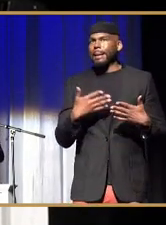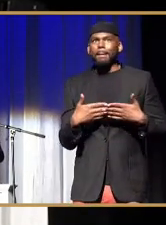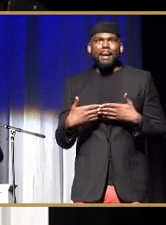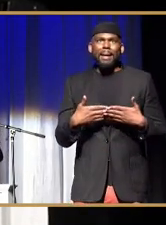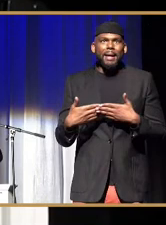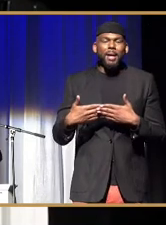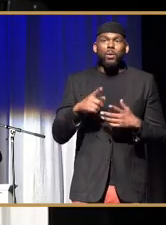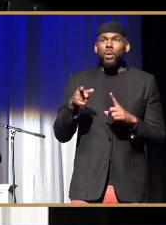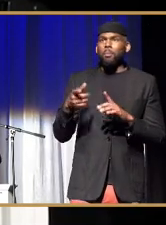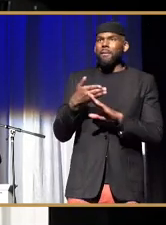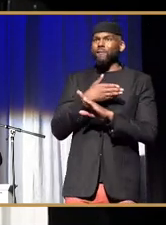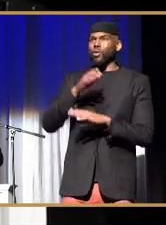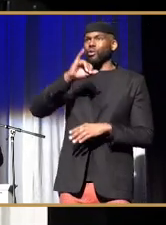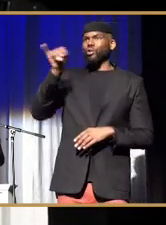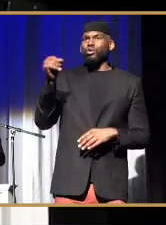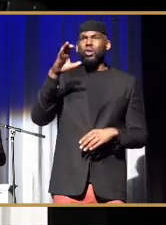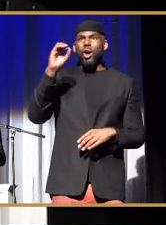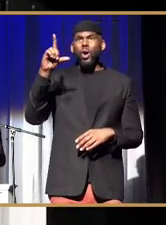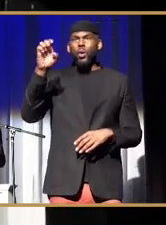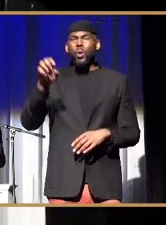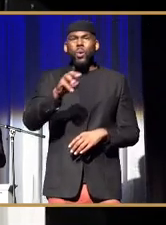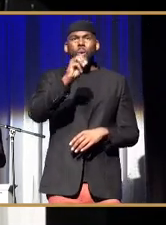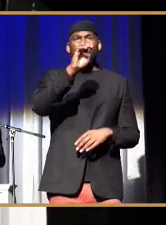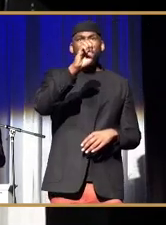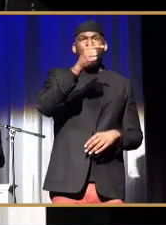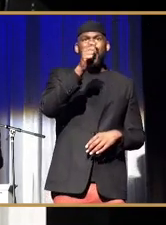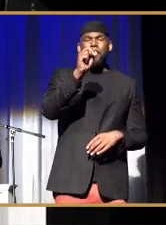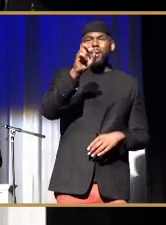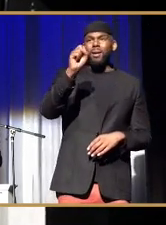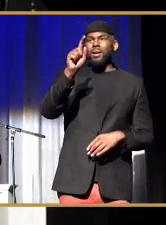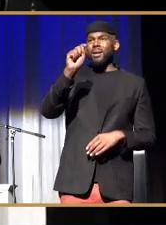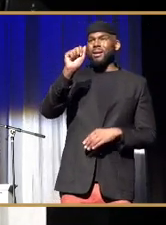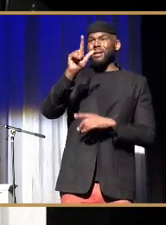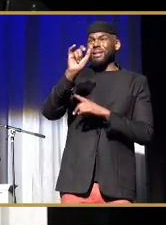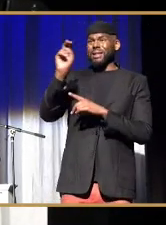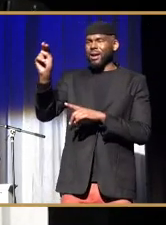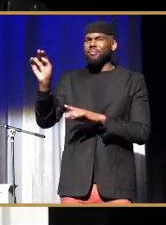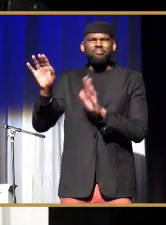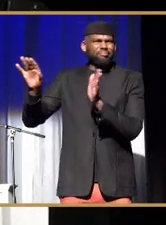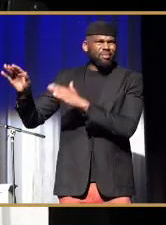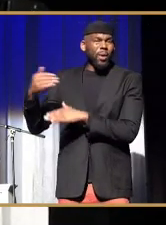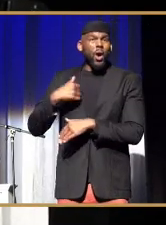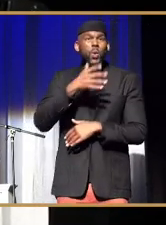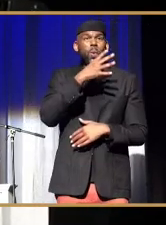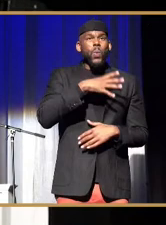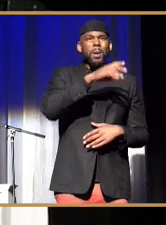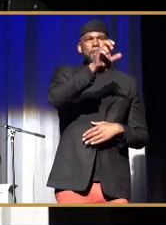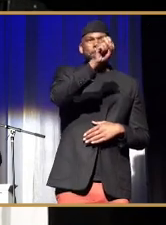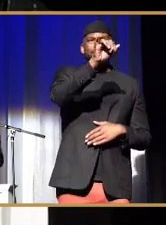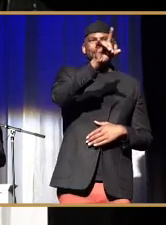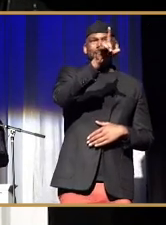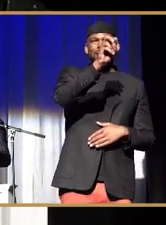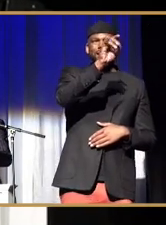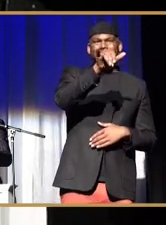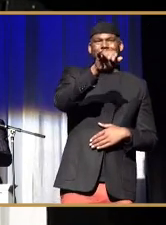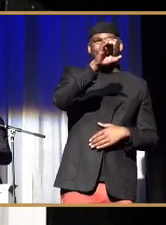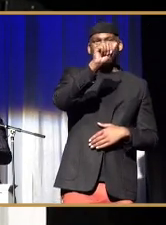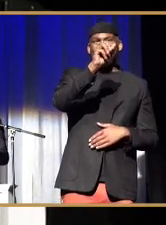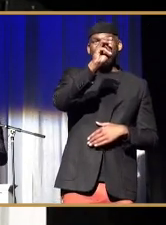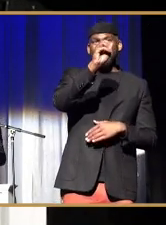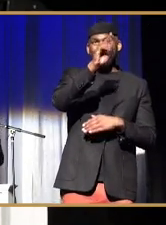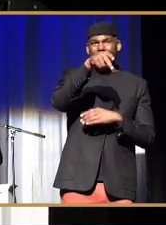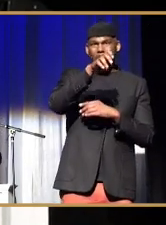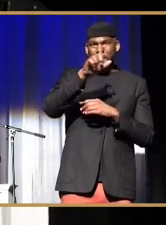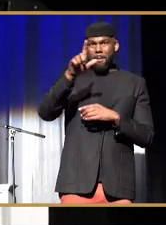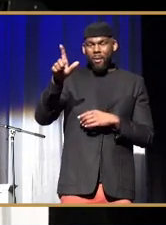before there was J. Cole and Meg Thee Stallion, there was a sister by the name of Cindy Campbell who asked her brother Clive Campbell,